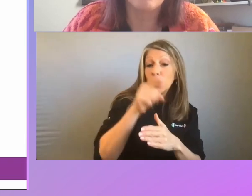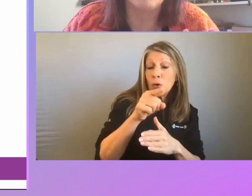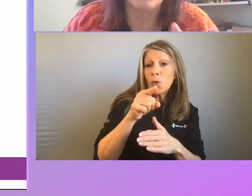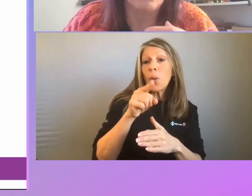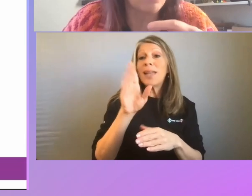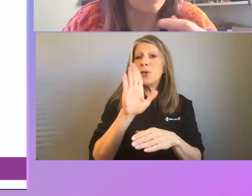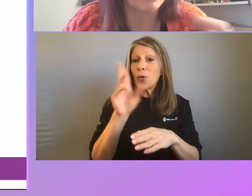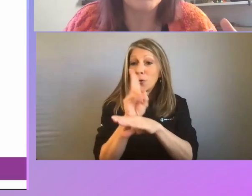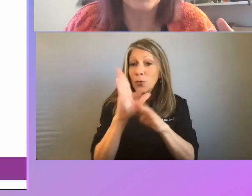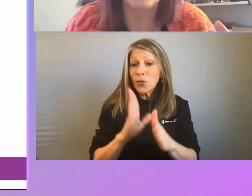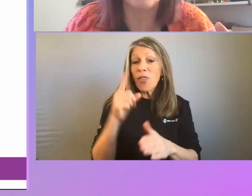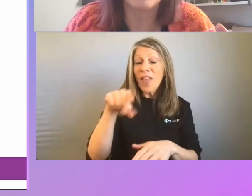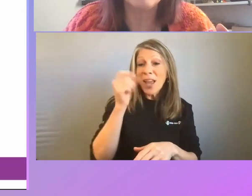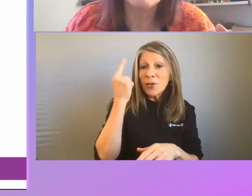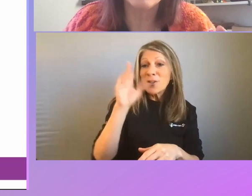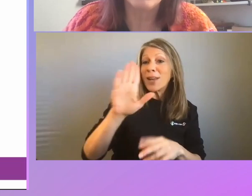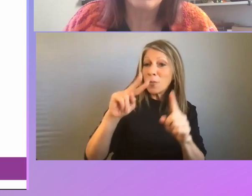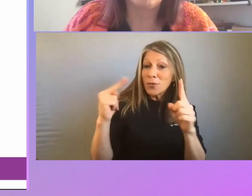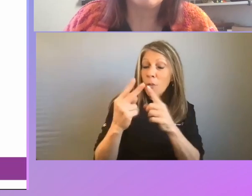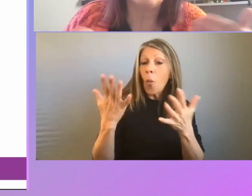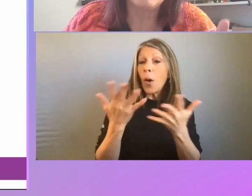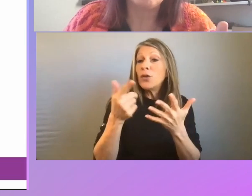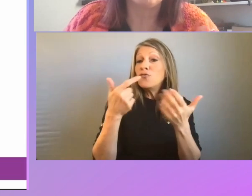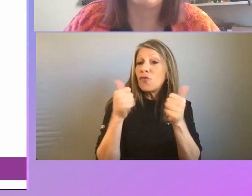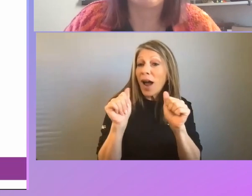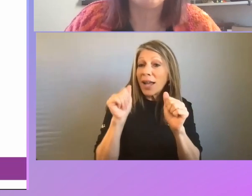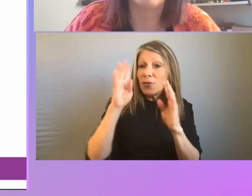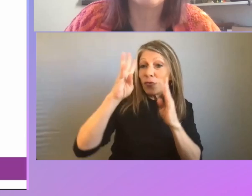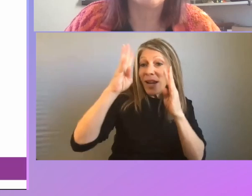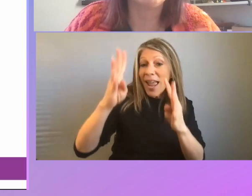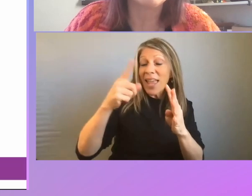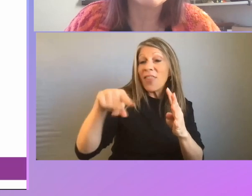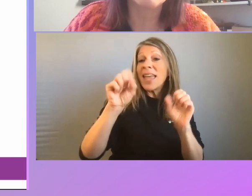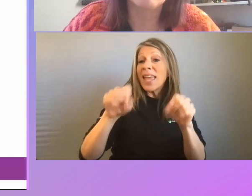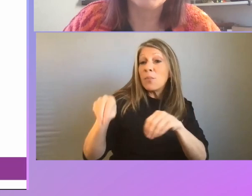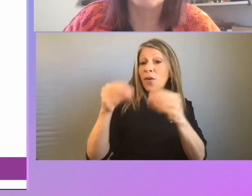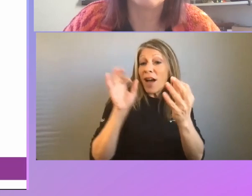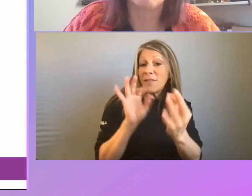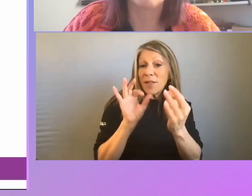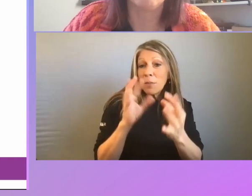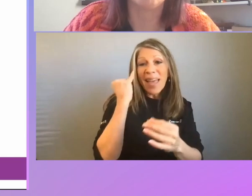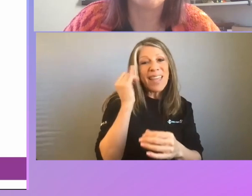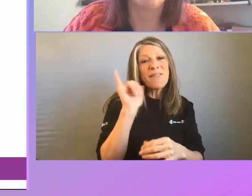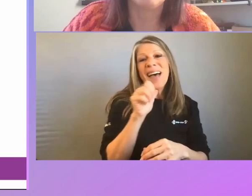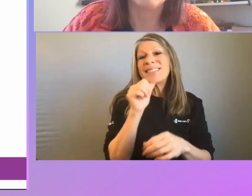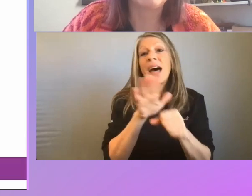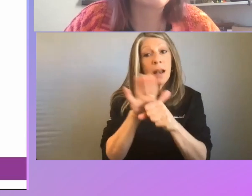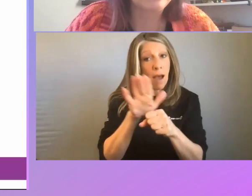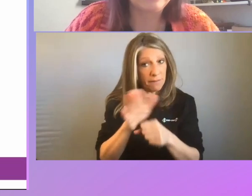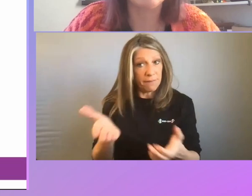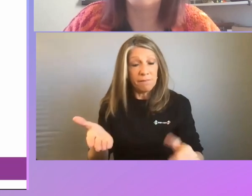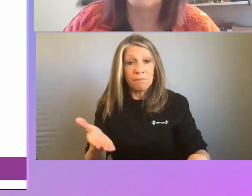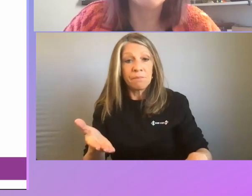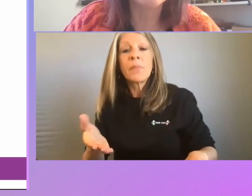your point of view and what you've tried to create, and then they can provide feedback if that's not sufficient and not enough.